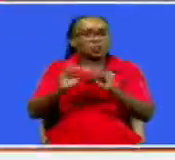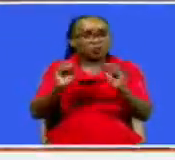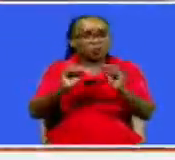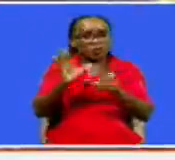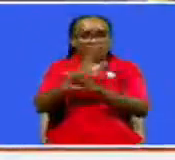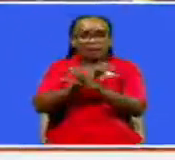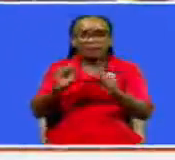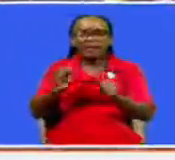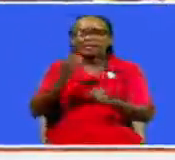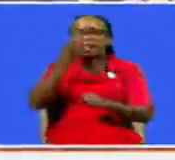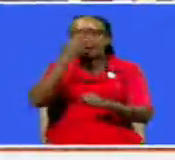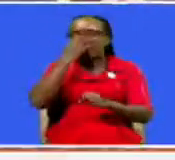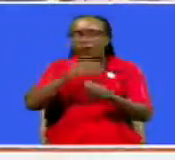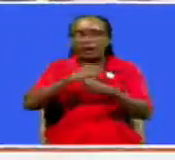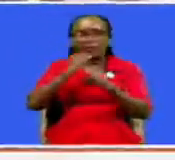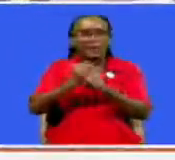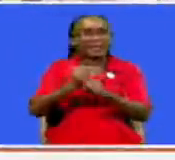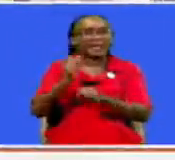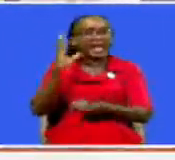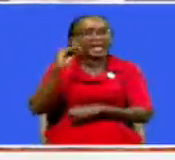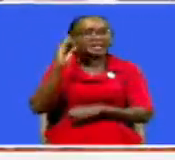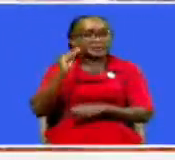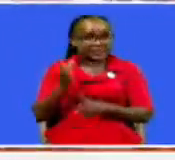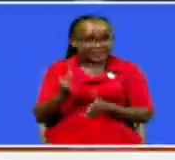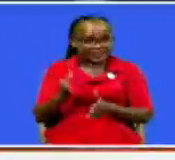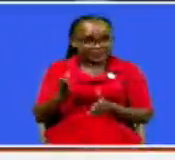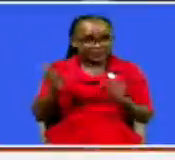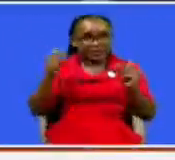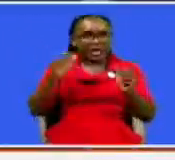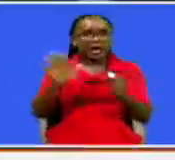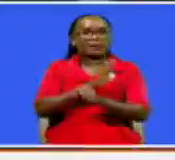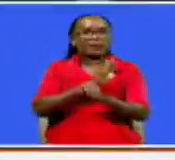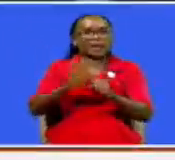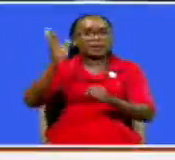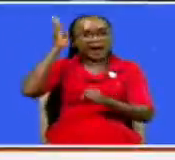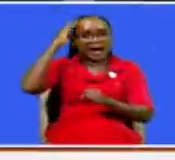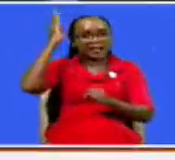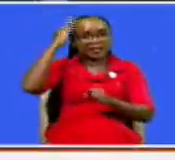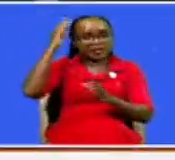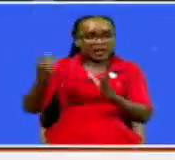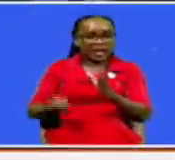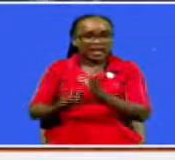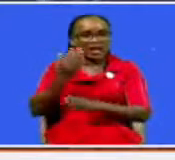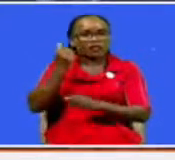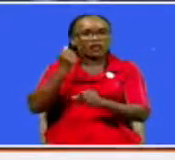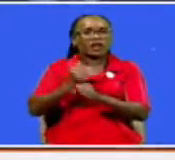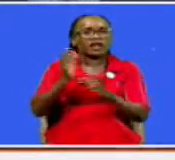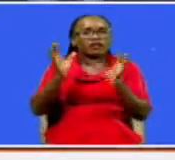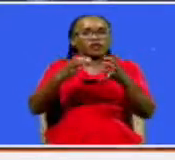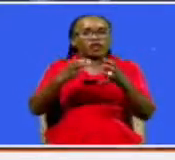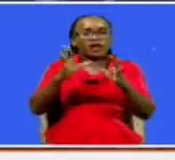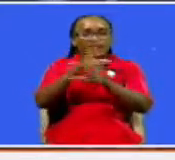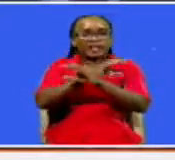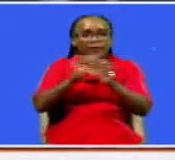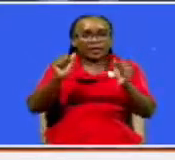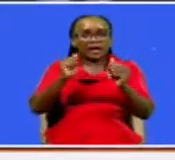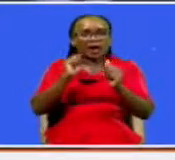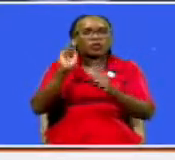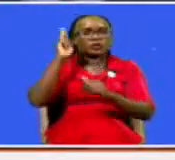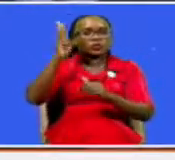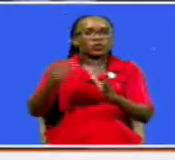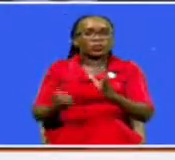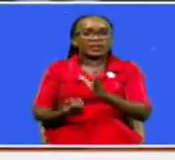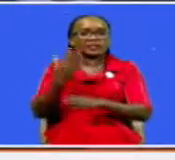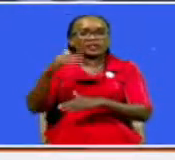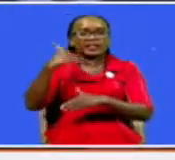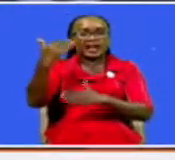President William Ruto's maiden speech. I will establish an education reform task force in the presidency, which will be launched